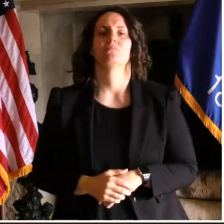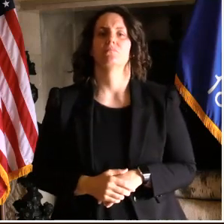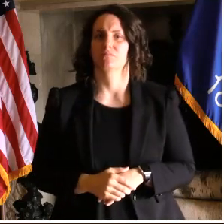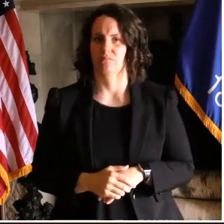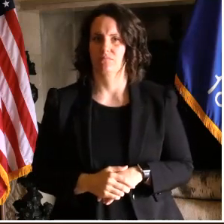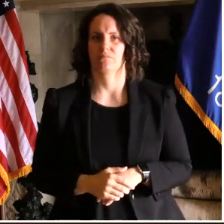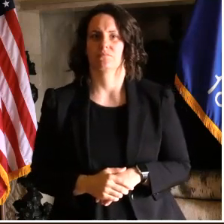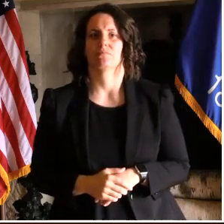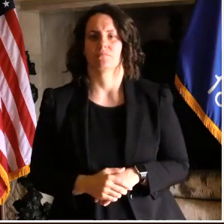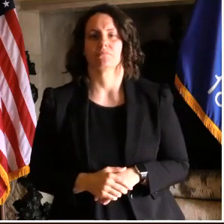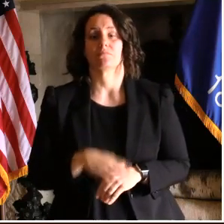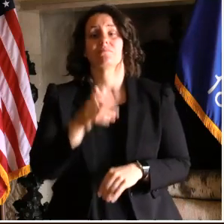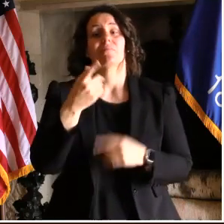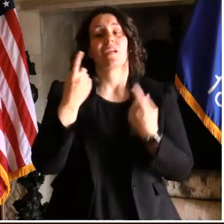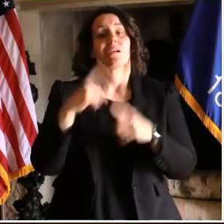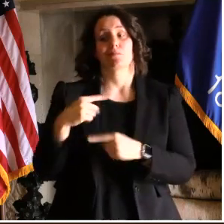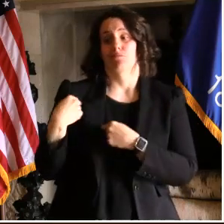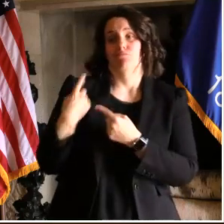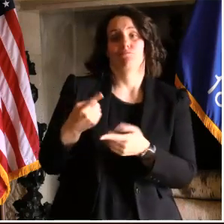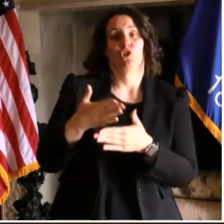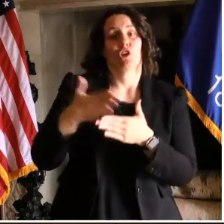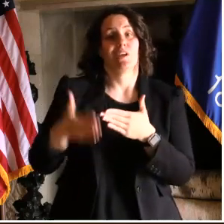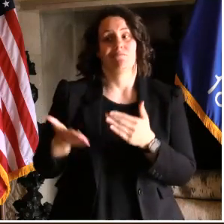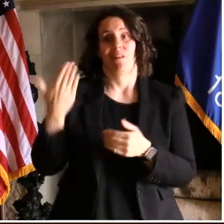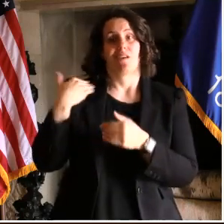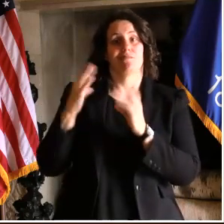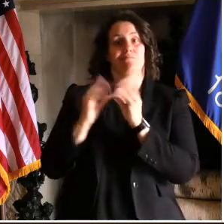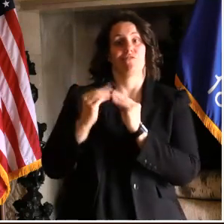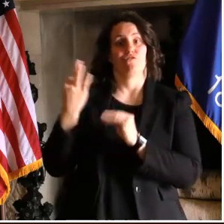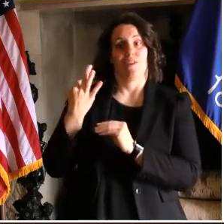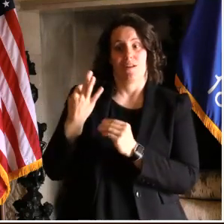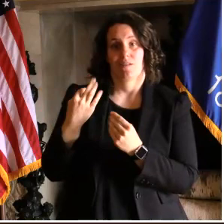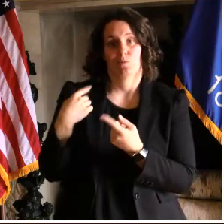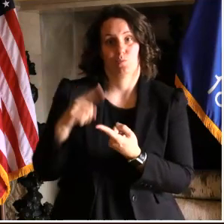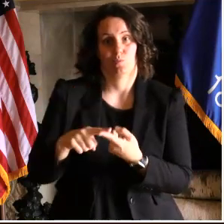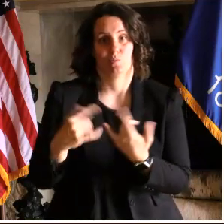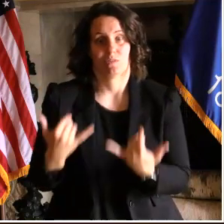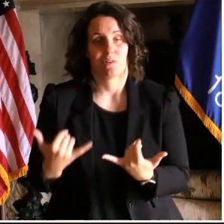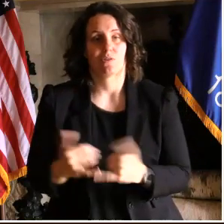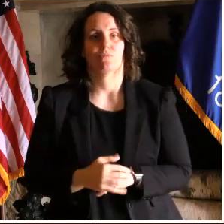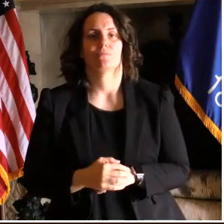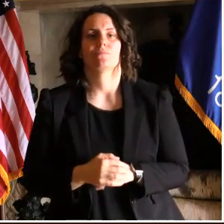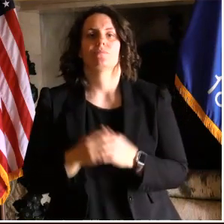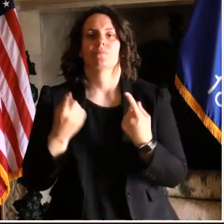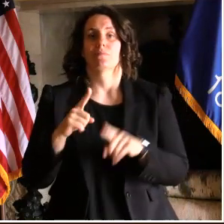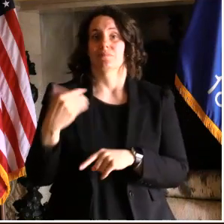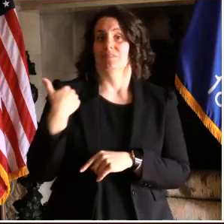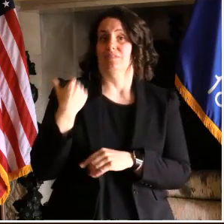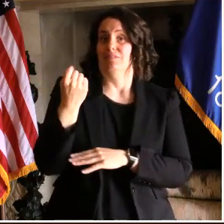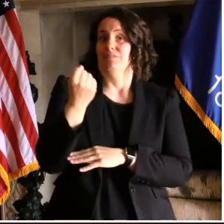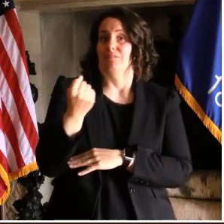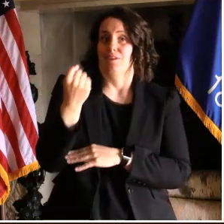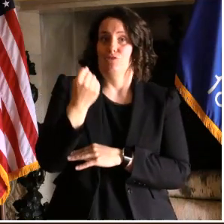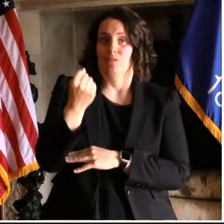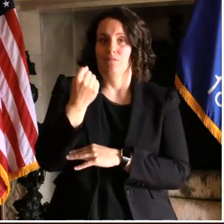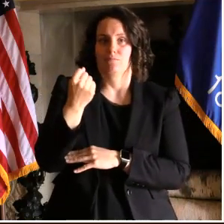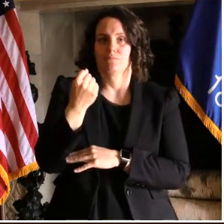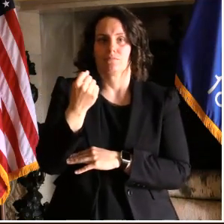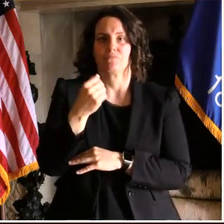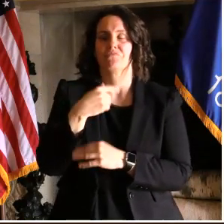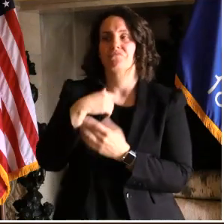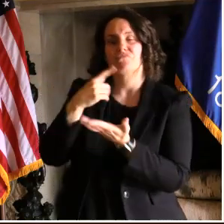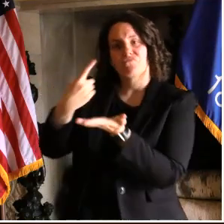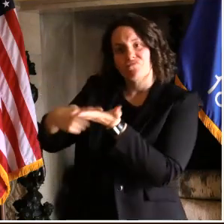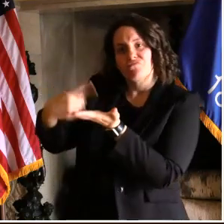from COVID-19. On Saturday, I directed the Wisconsin Emergency Management to ask FEMA, the